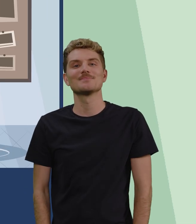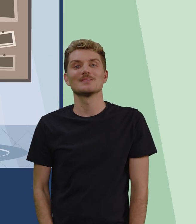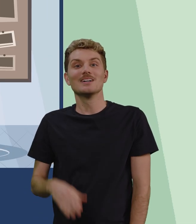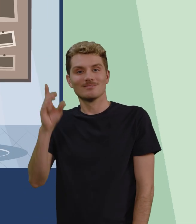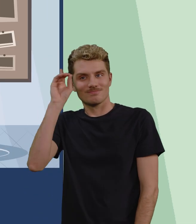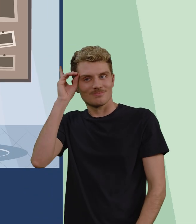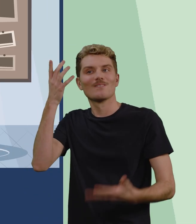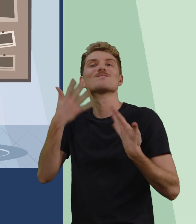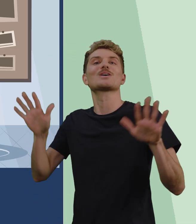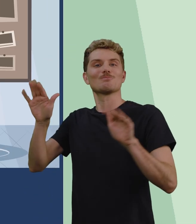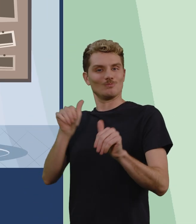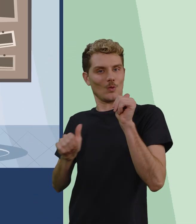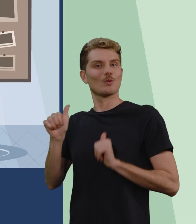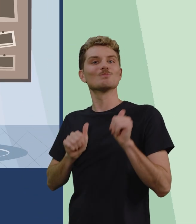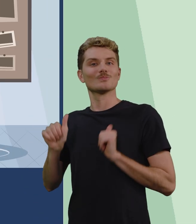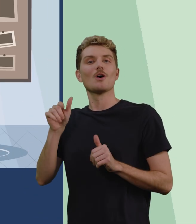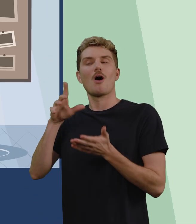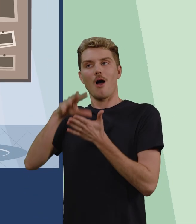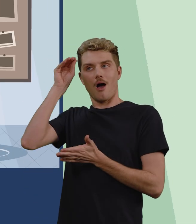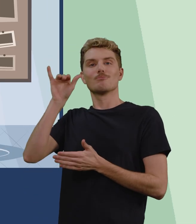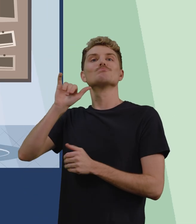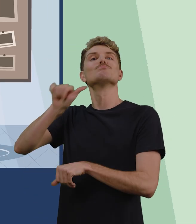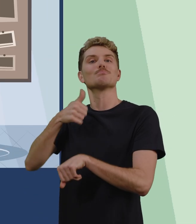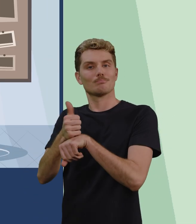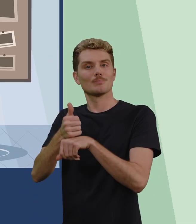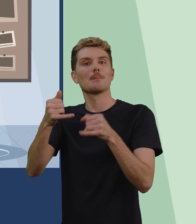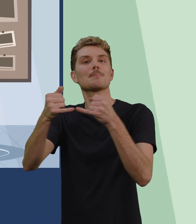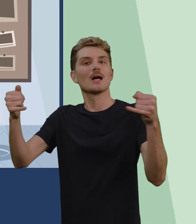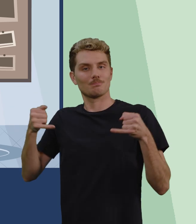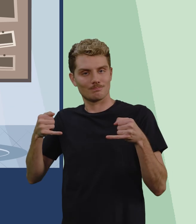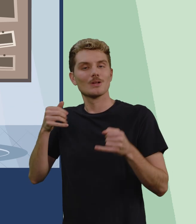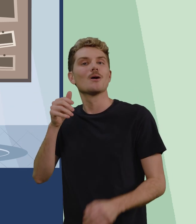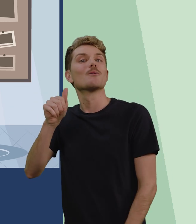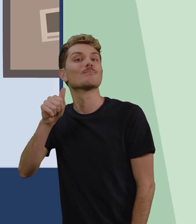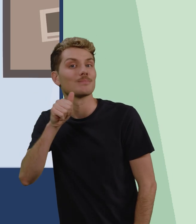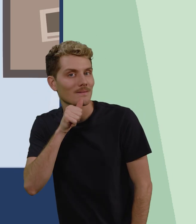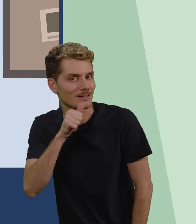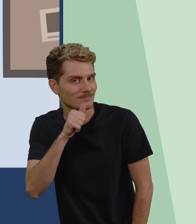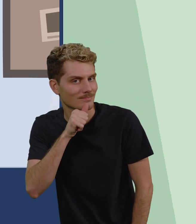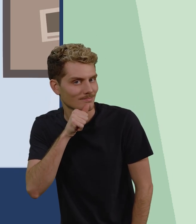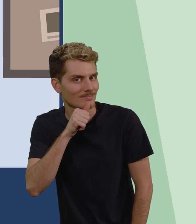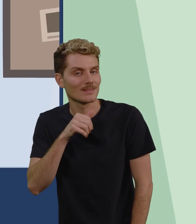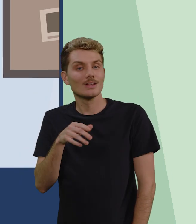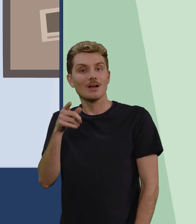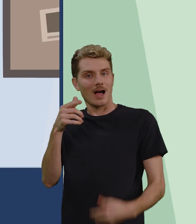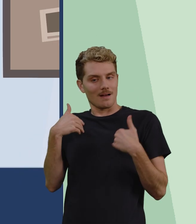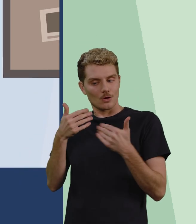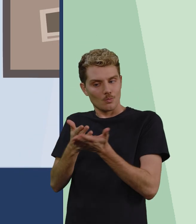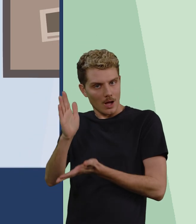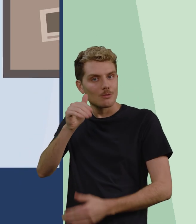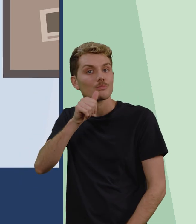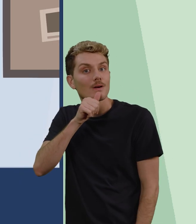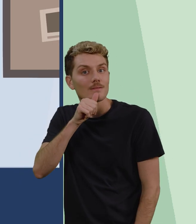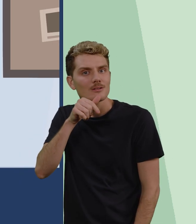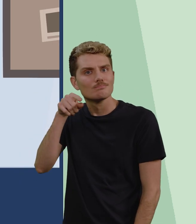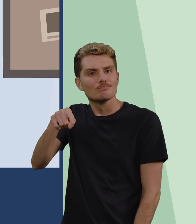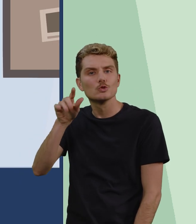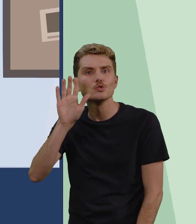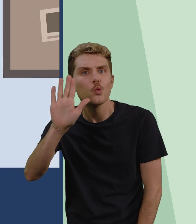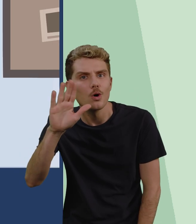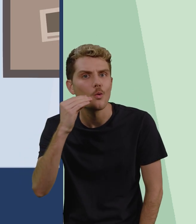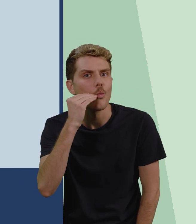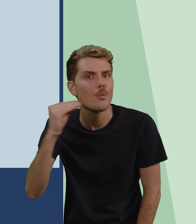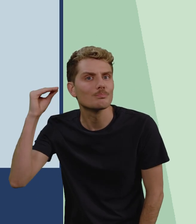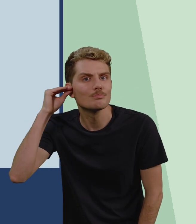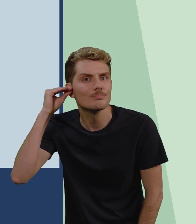Dexter got to see his show and learned about setting boundaries and privacy. You have the right to privacy. It's